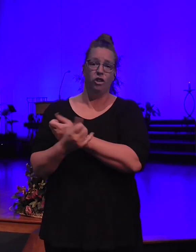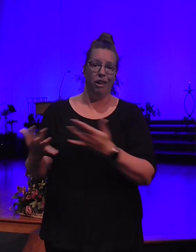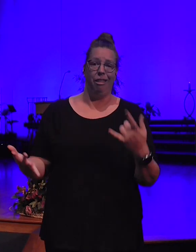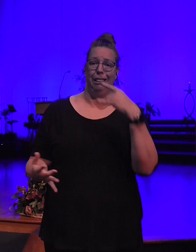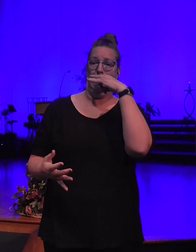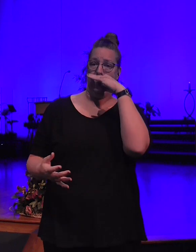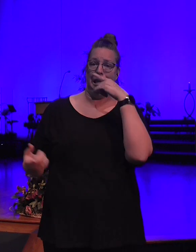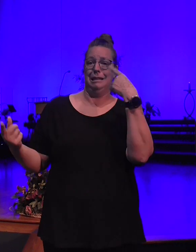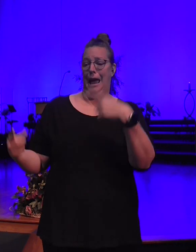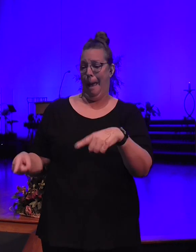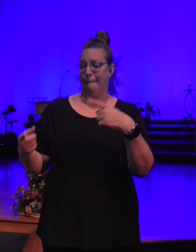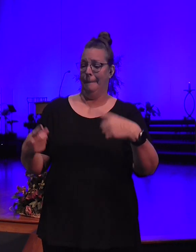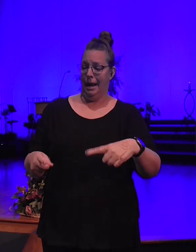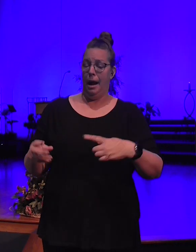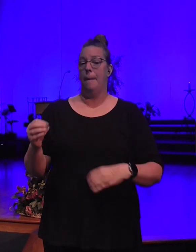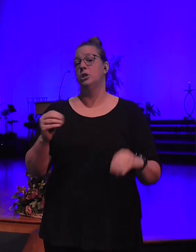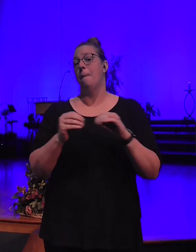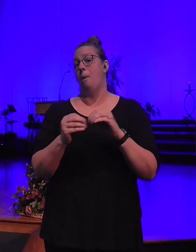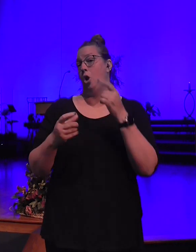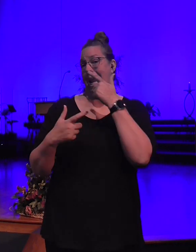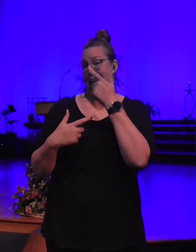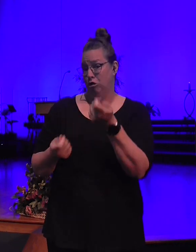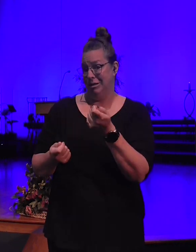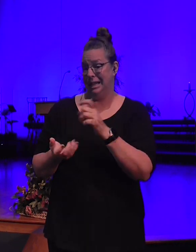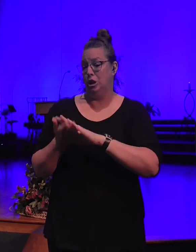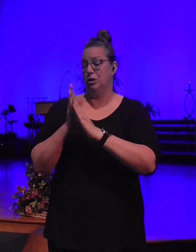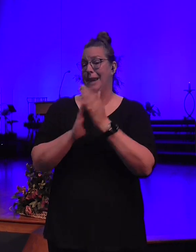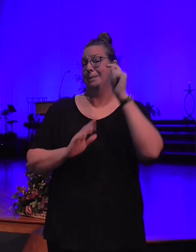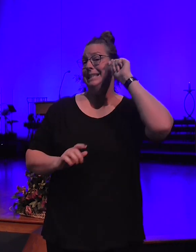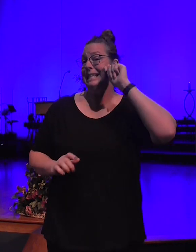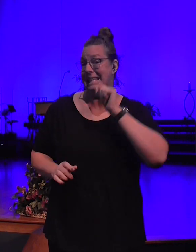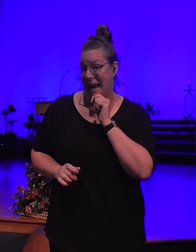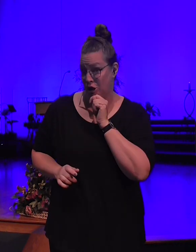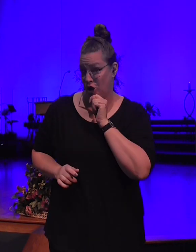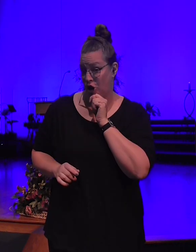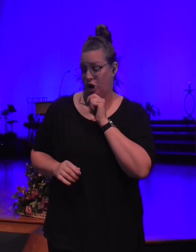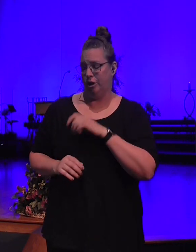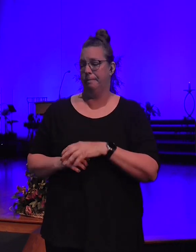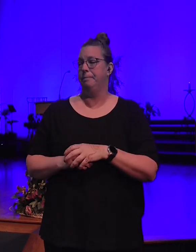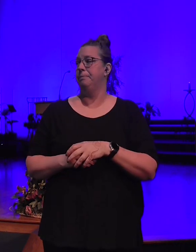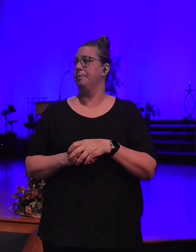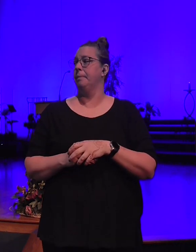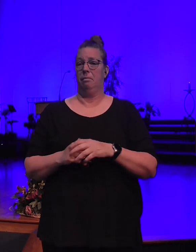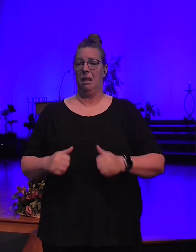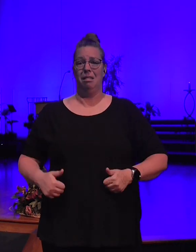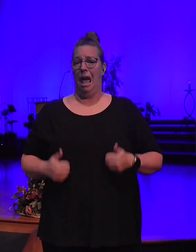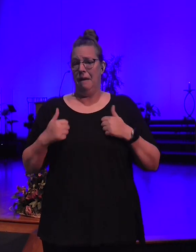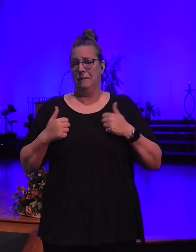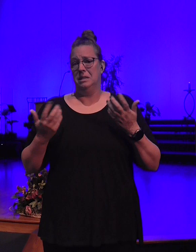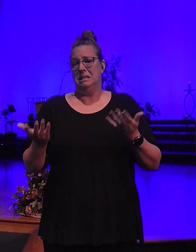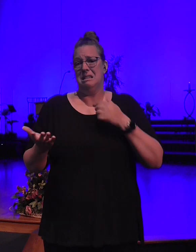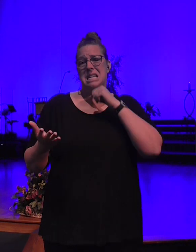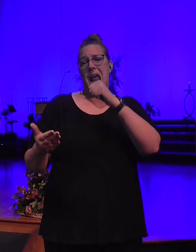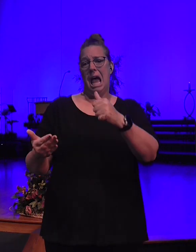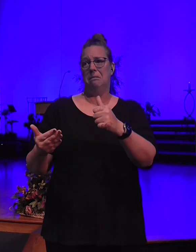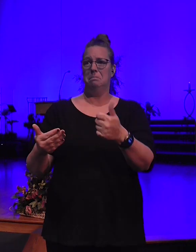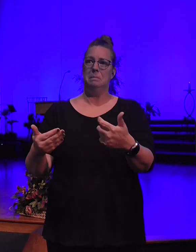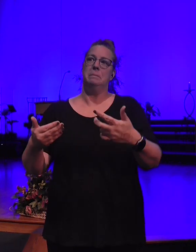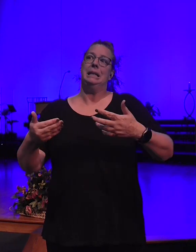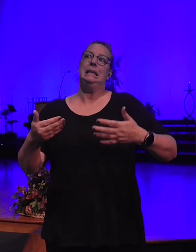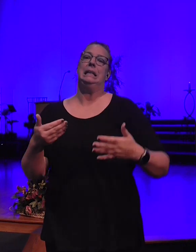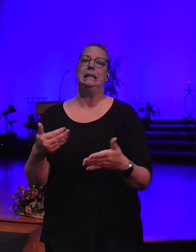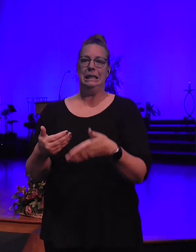went through some more interesting things as she became a teenager. And so life wasn't particularly easy for